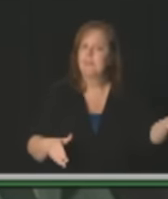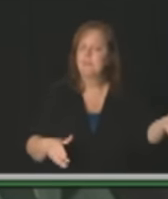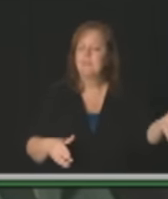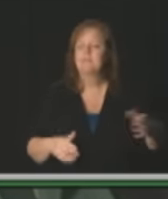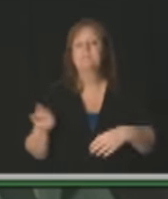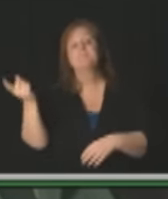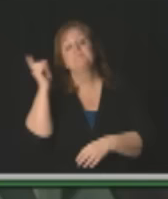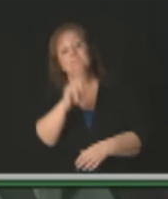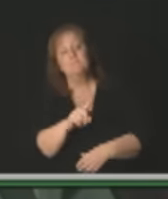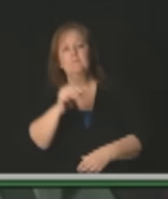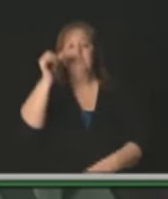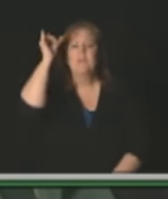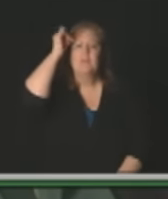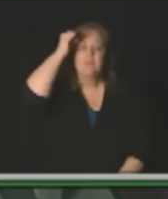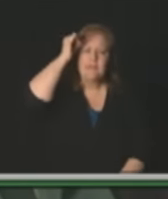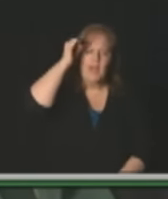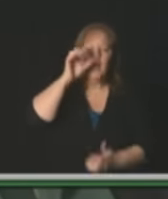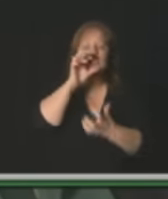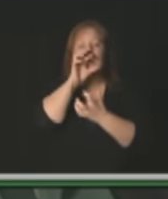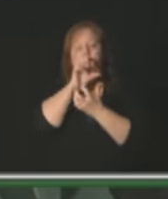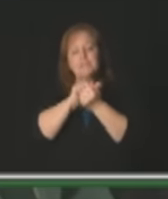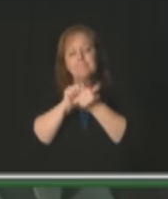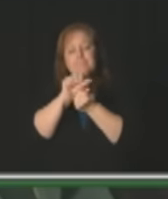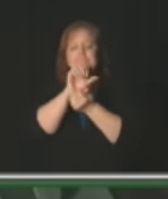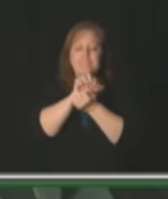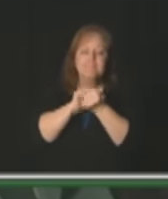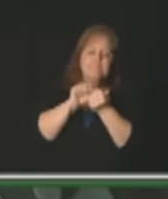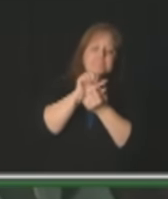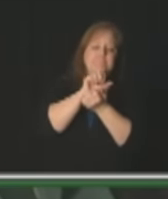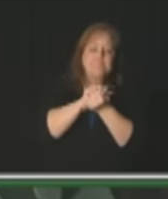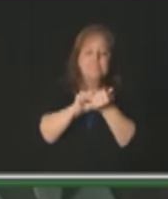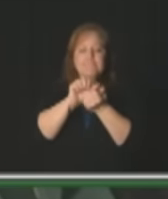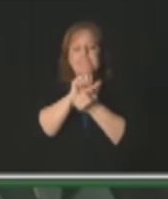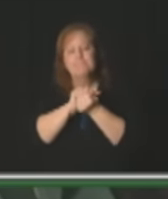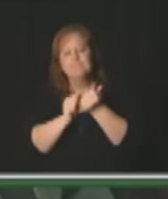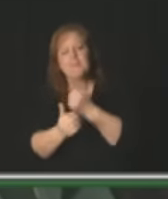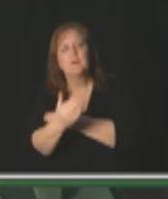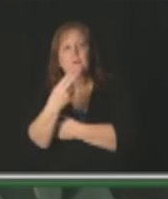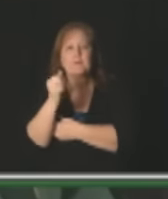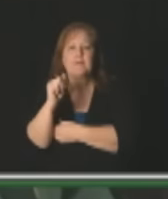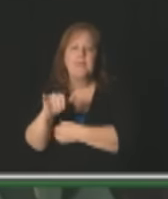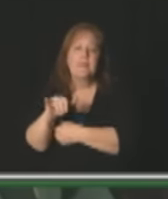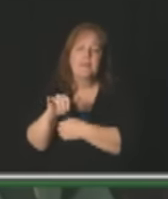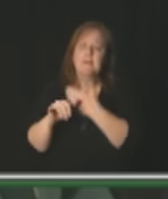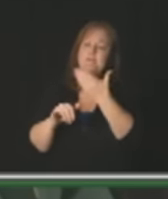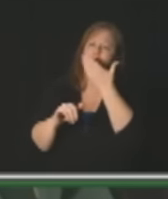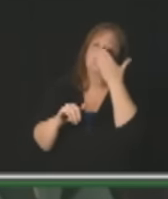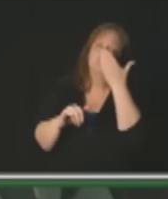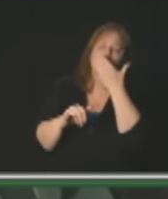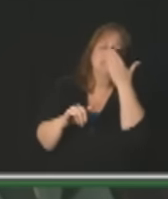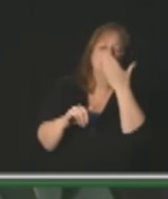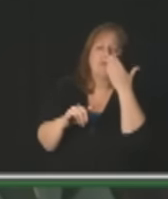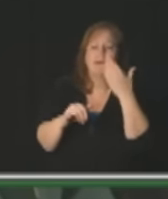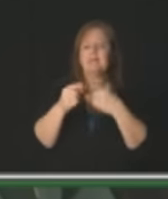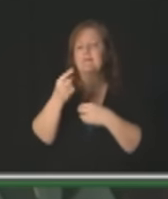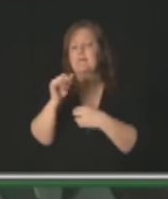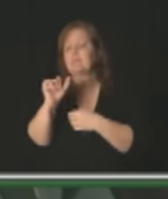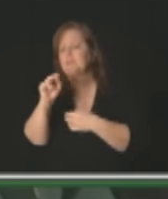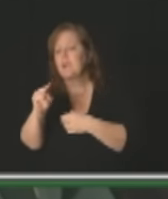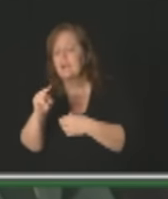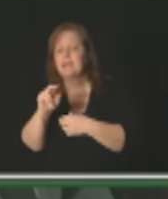And the cows would be munching softly on their morning hay. There'd be the sweet smell of silage and grain in the air.